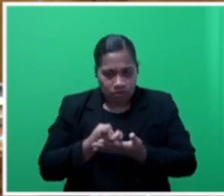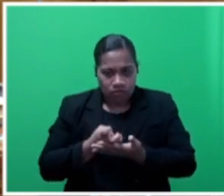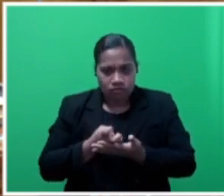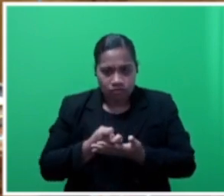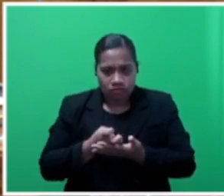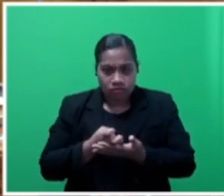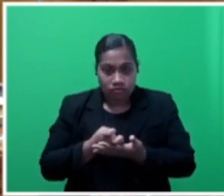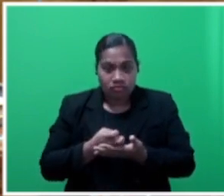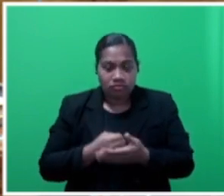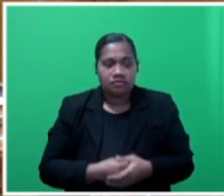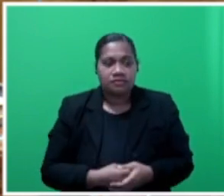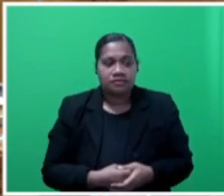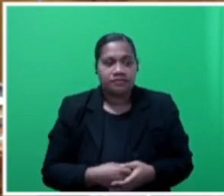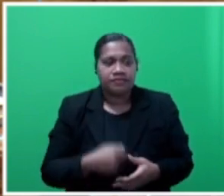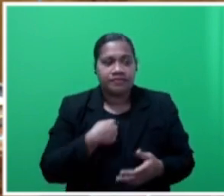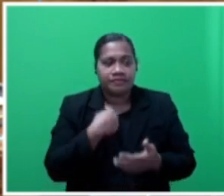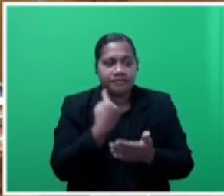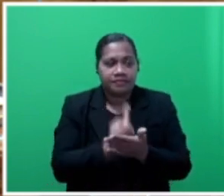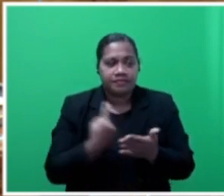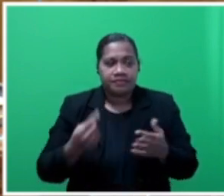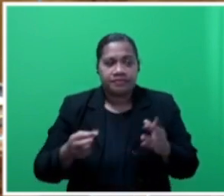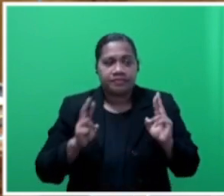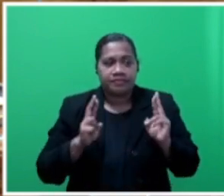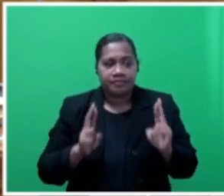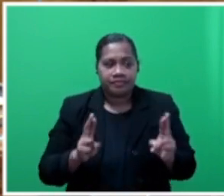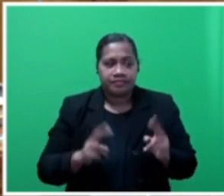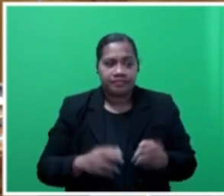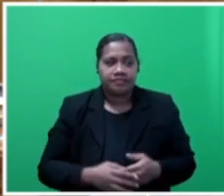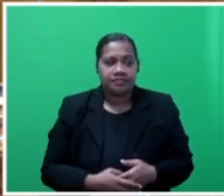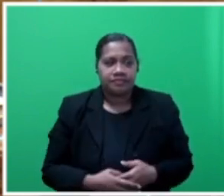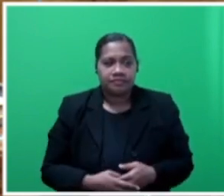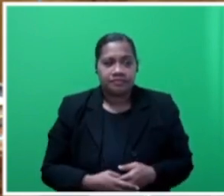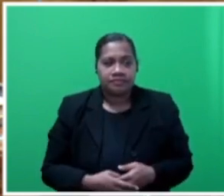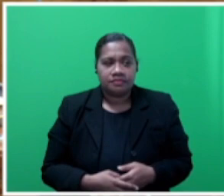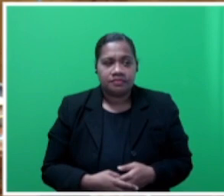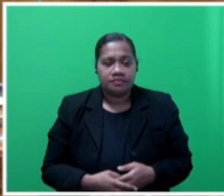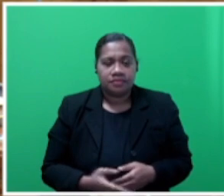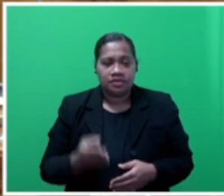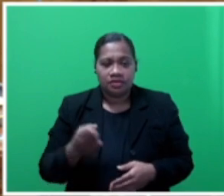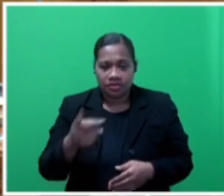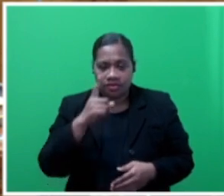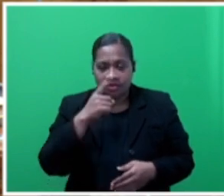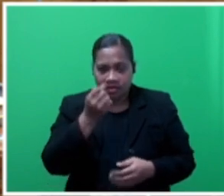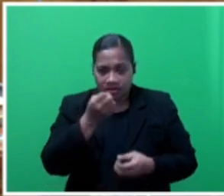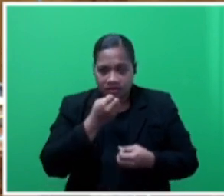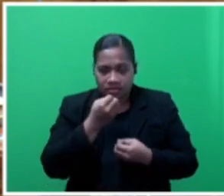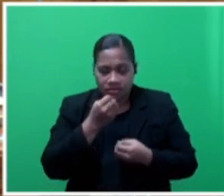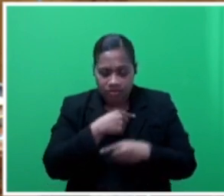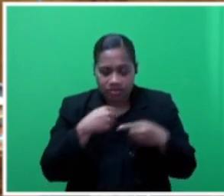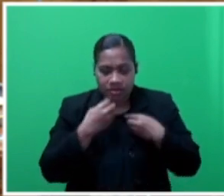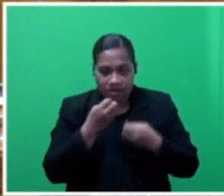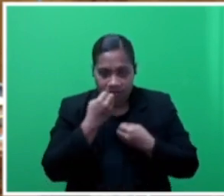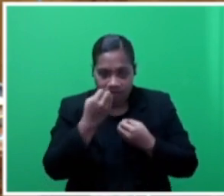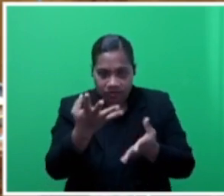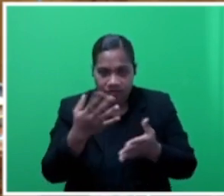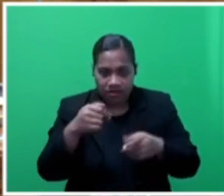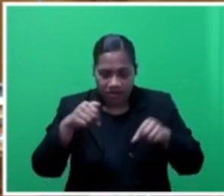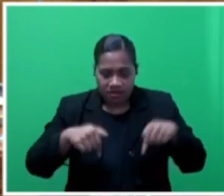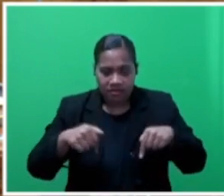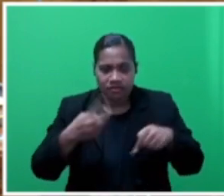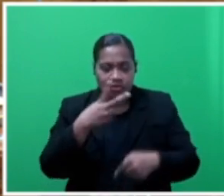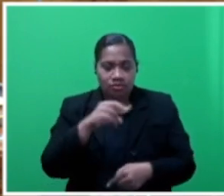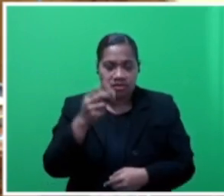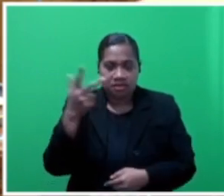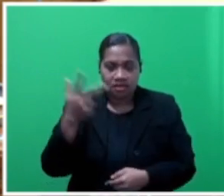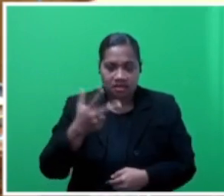I only wish if you could revisit what we stated in this august house in 2018, where